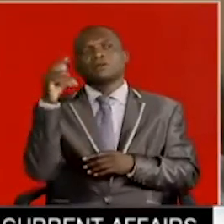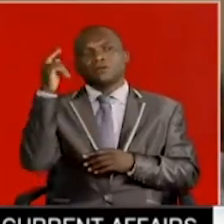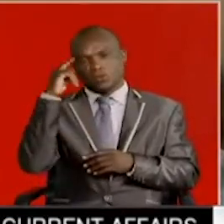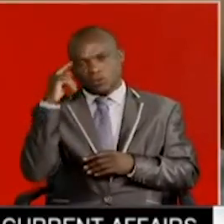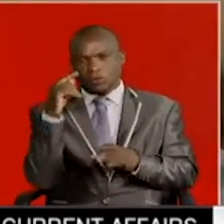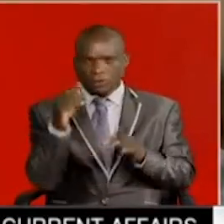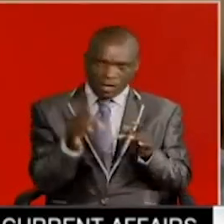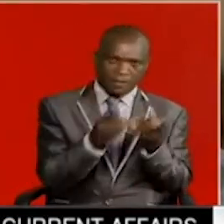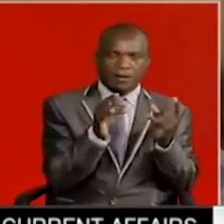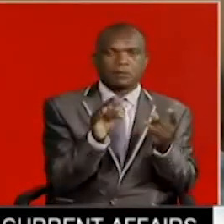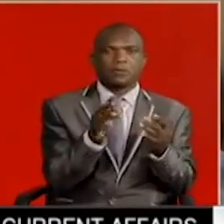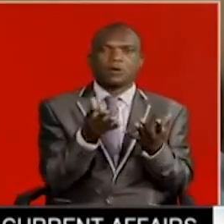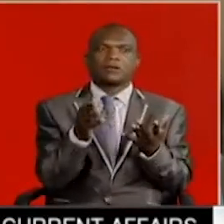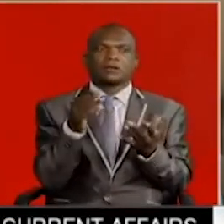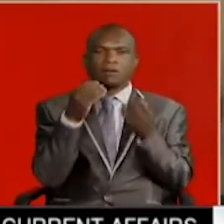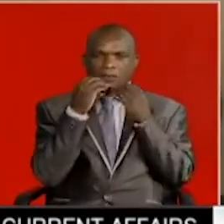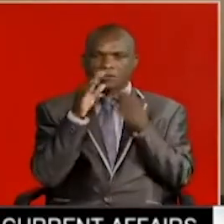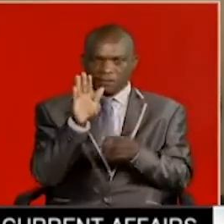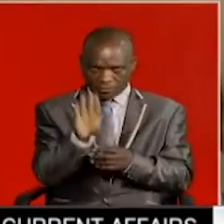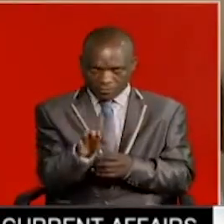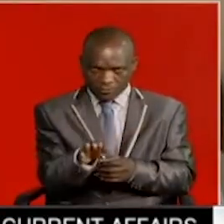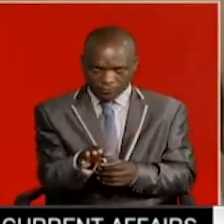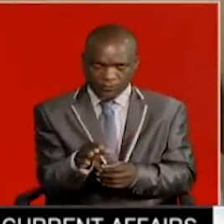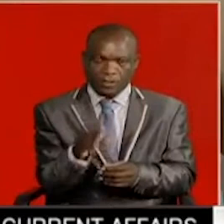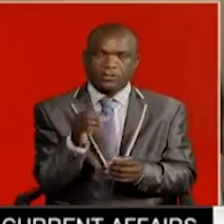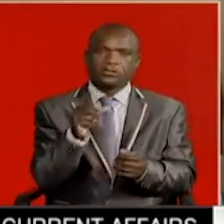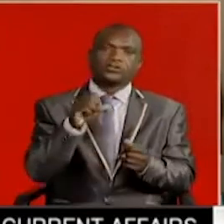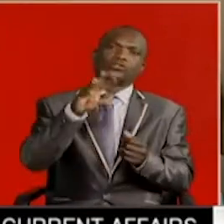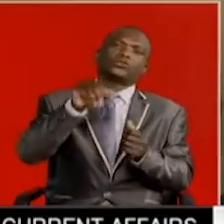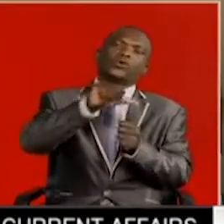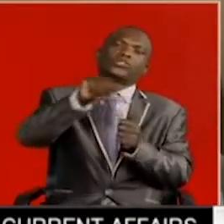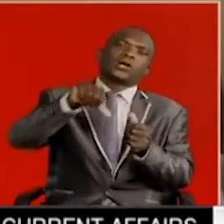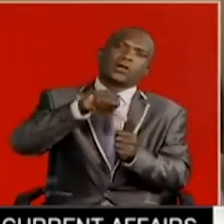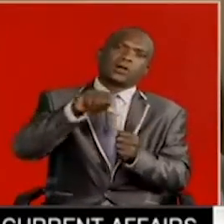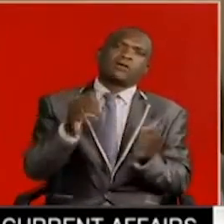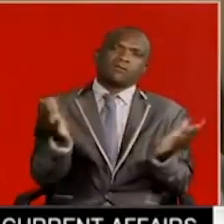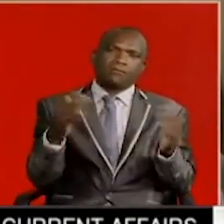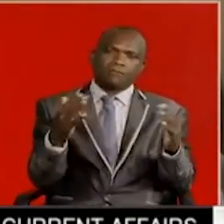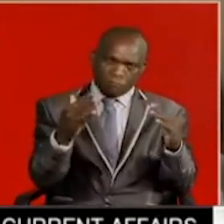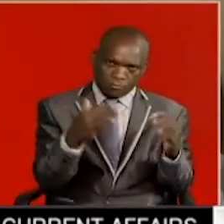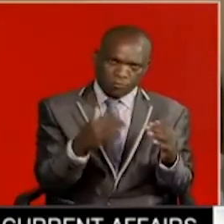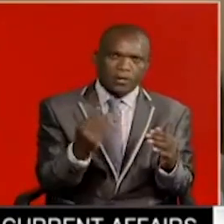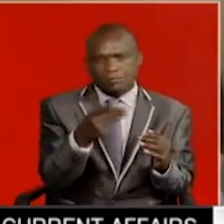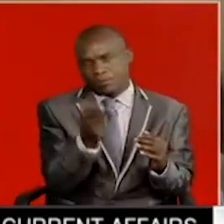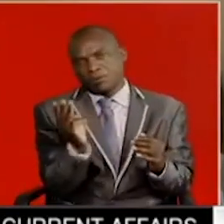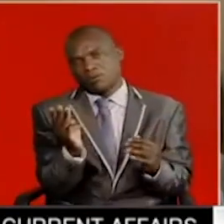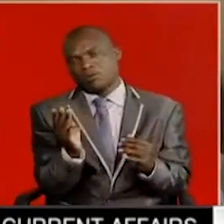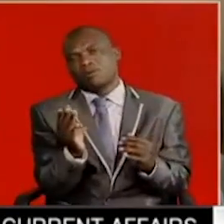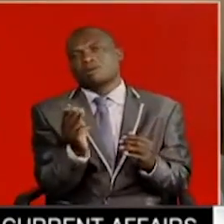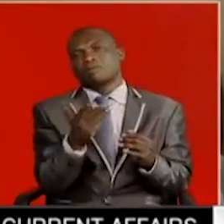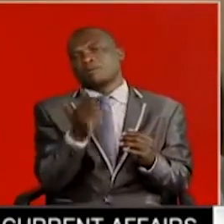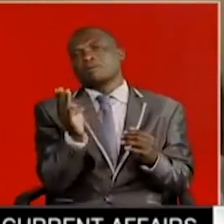happening. Social mobilization done at all levels in order to create demand for the